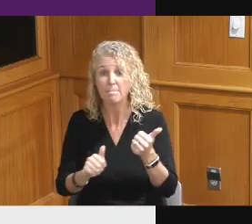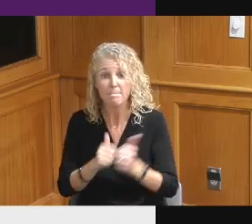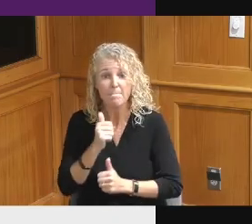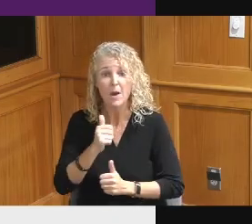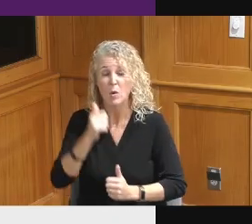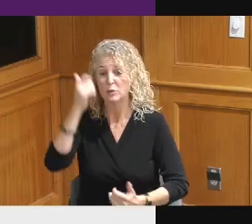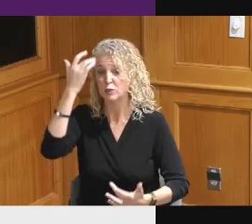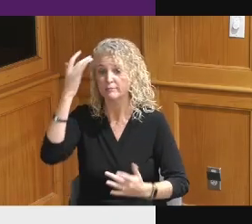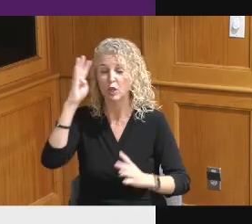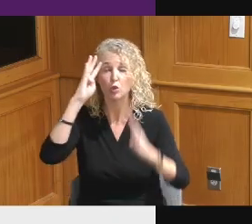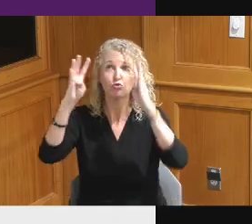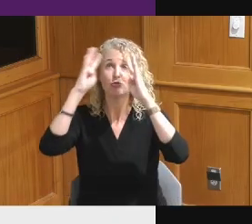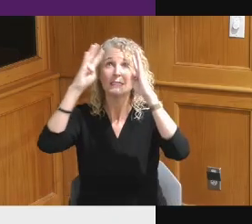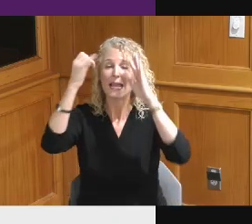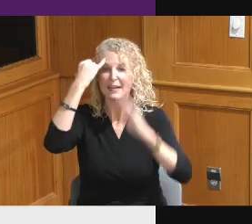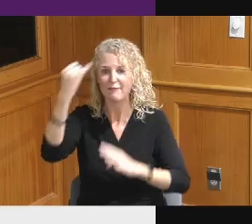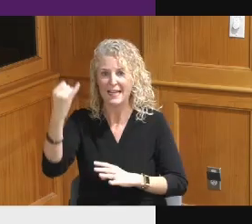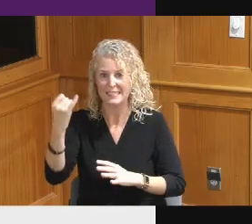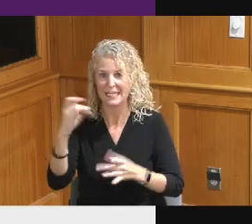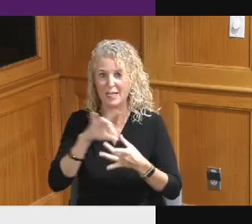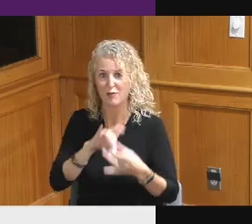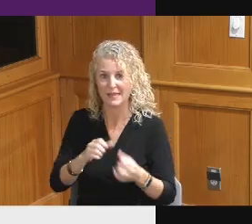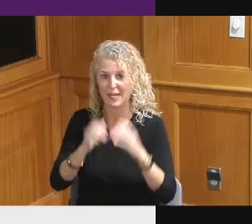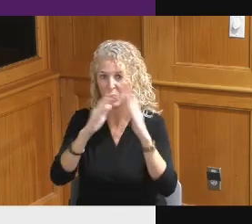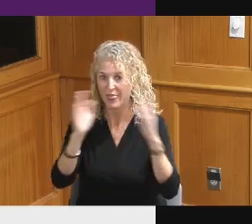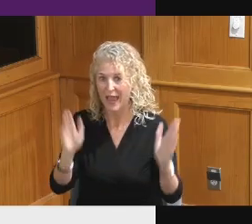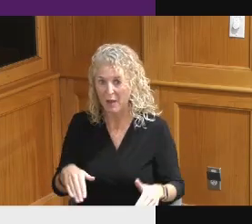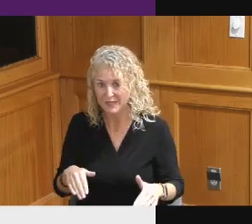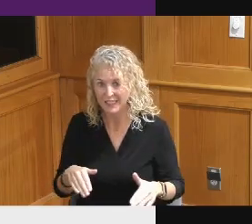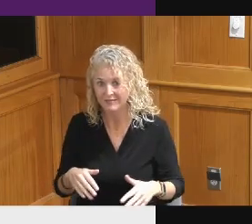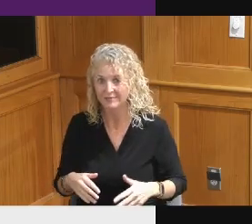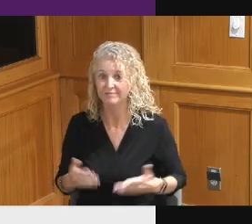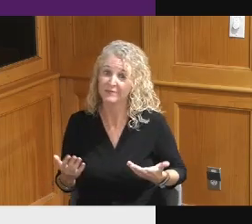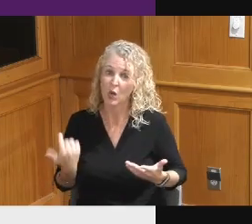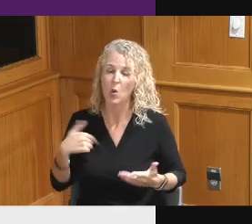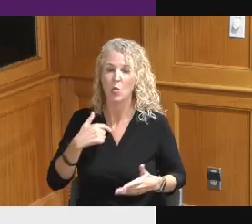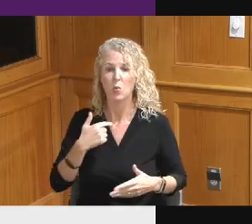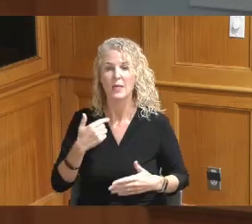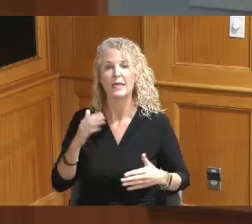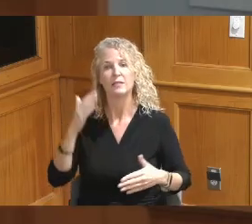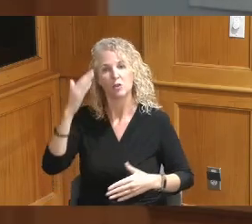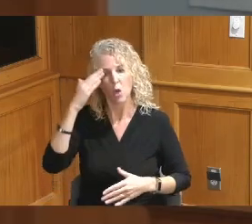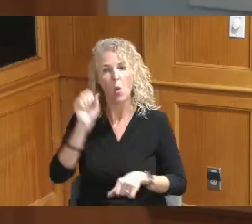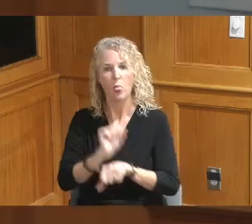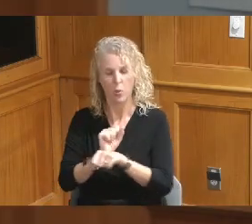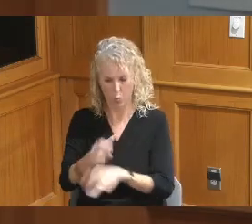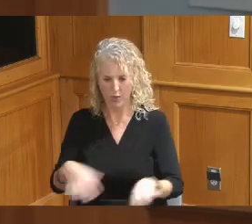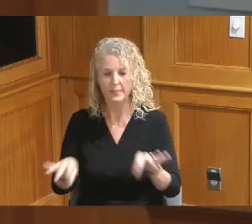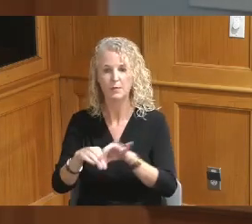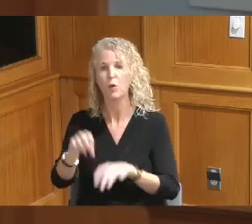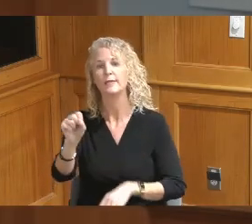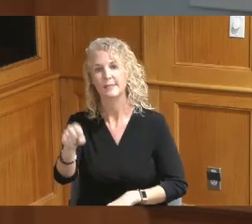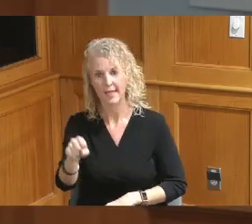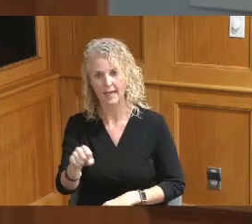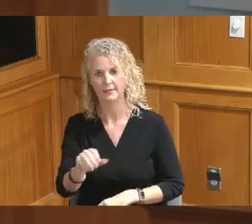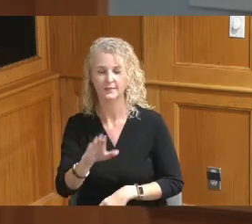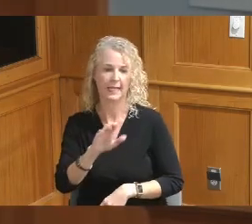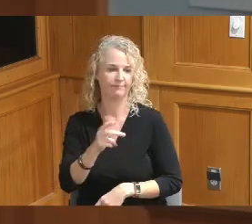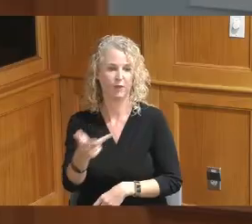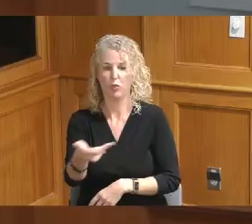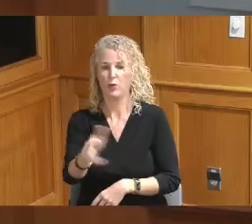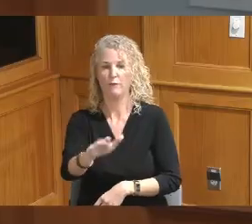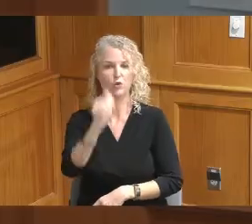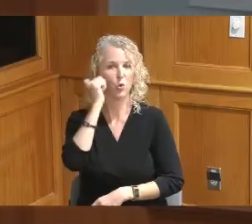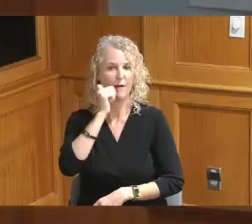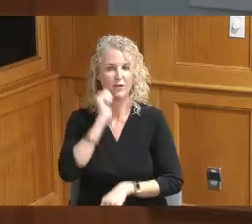whole country that are happening in the housing space. So we don't, we're all focused on the work here. You all are focused on what you're doing every day to make the county better, but